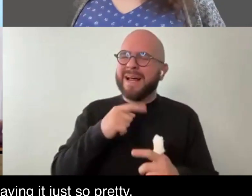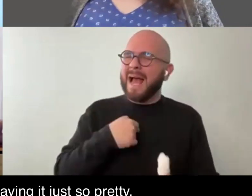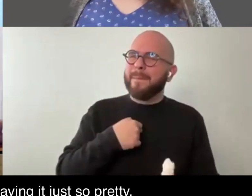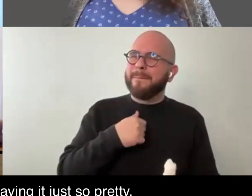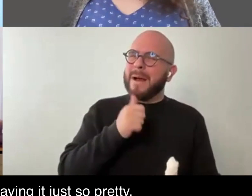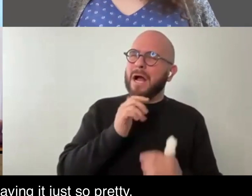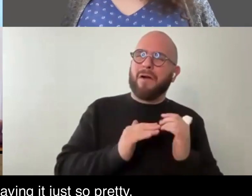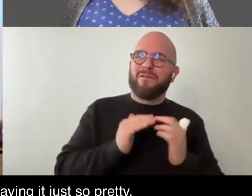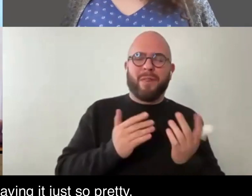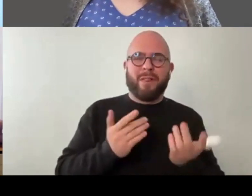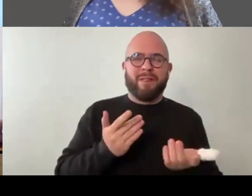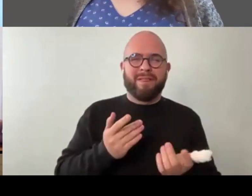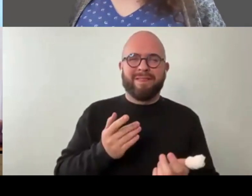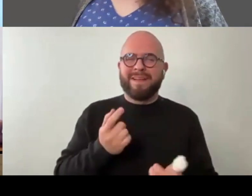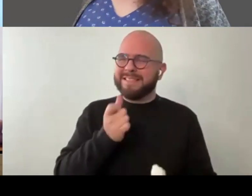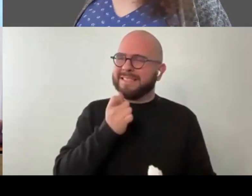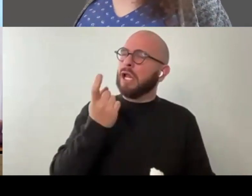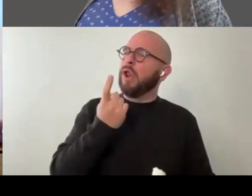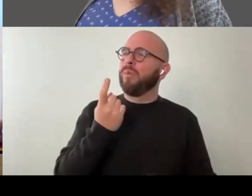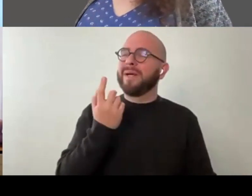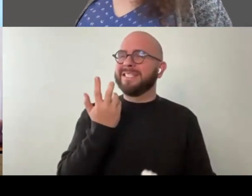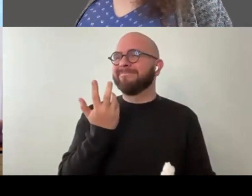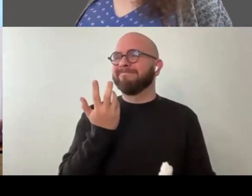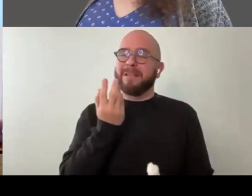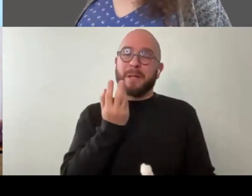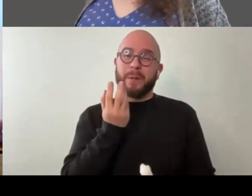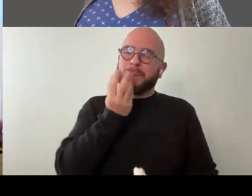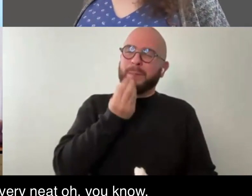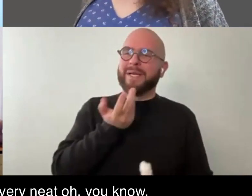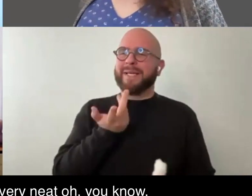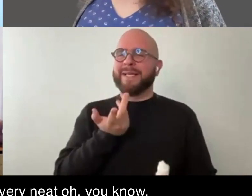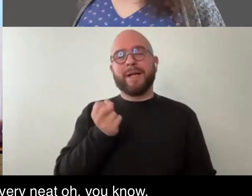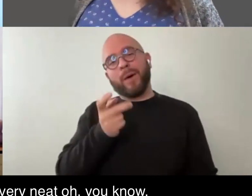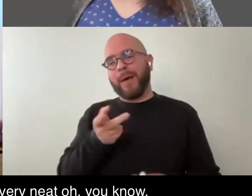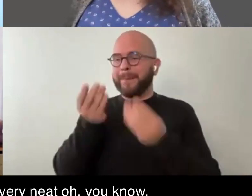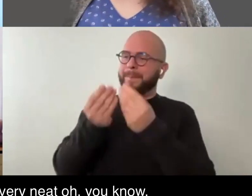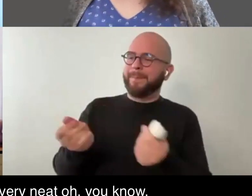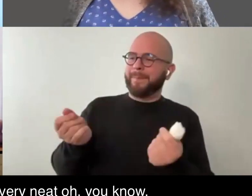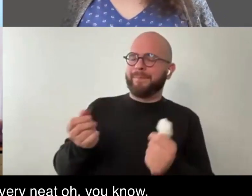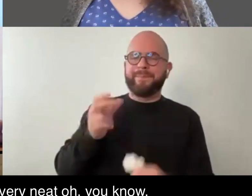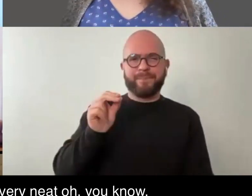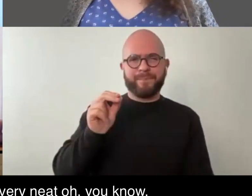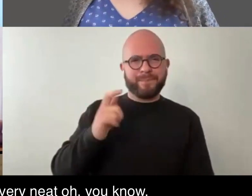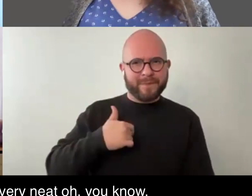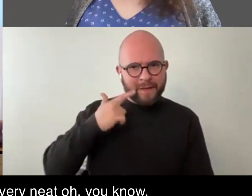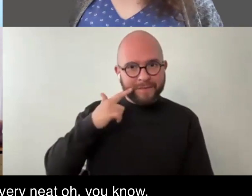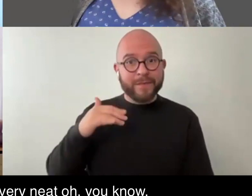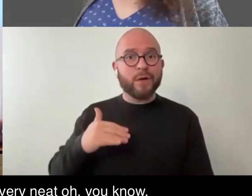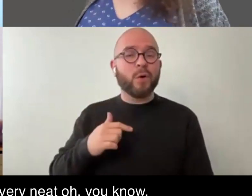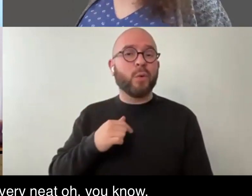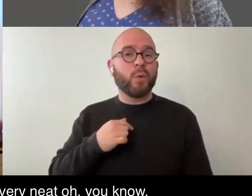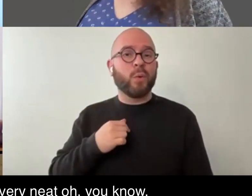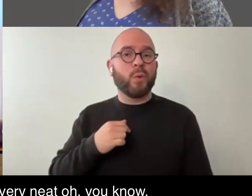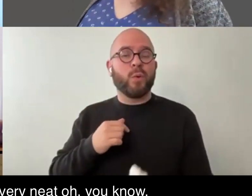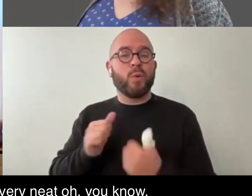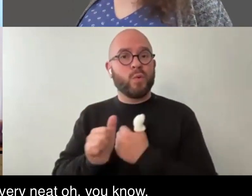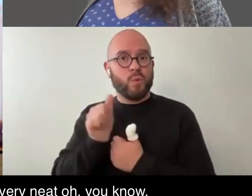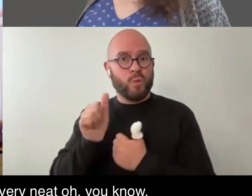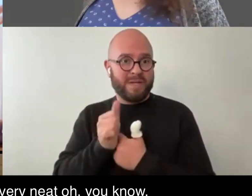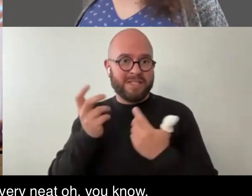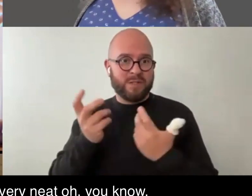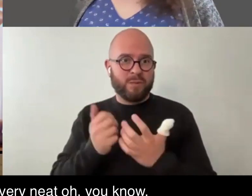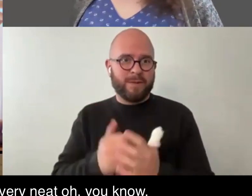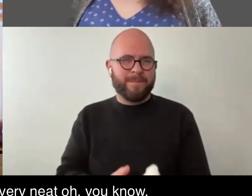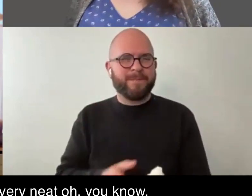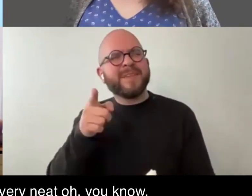right? Exactly. I think one of the risks of that story is that it makes a kind of very neat, like, oh, Shelley, what you were